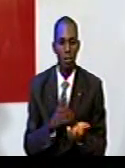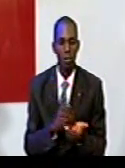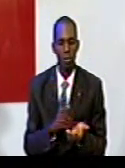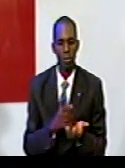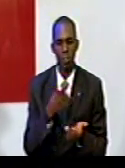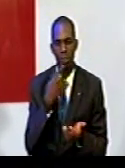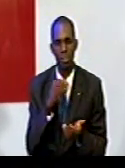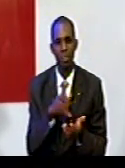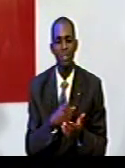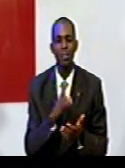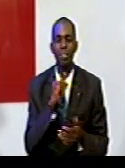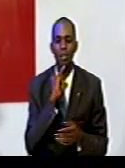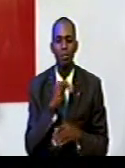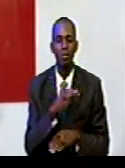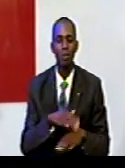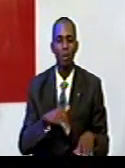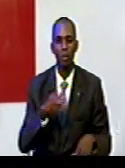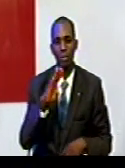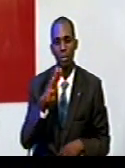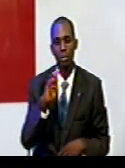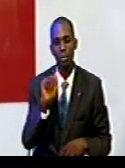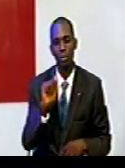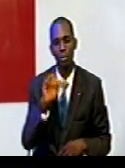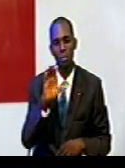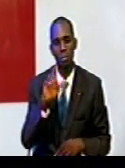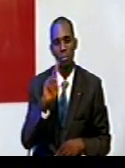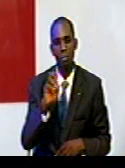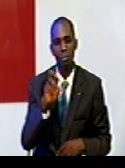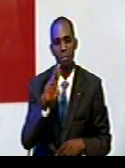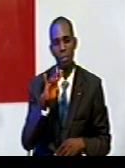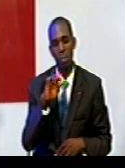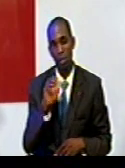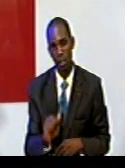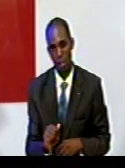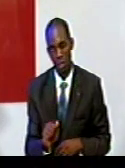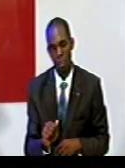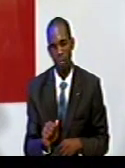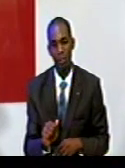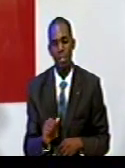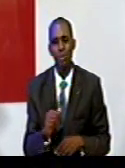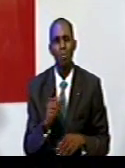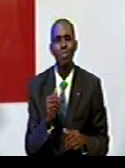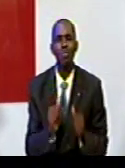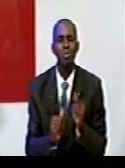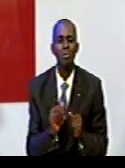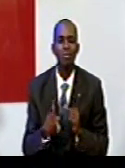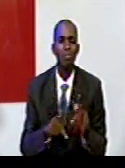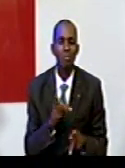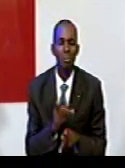is that? He said that it is a bacteria. I said, what type of bacteria?